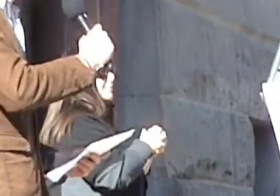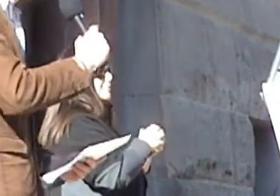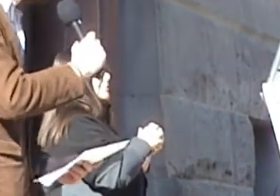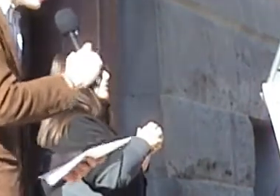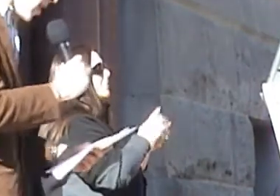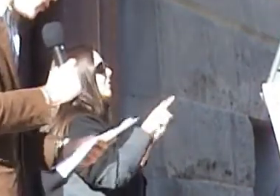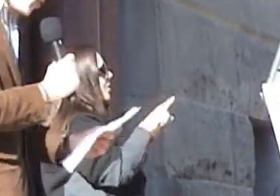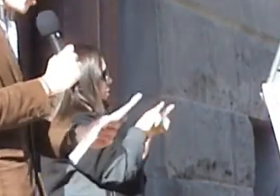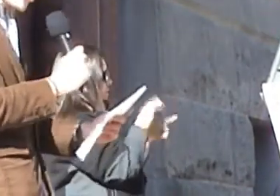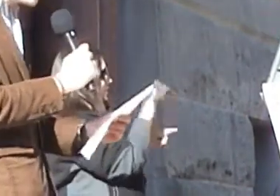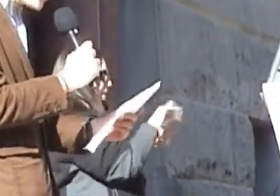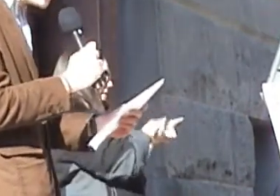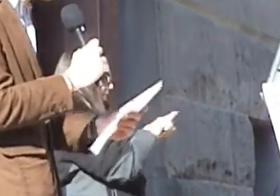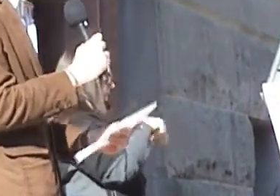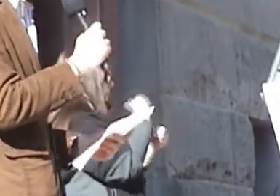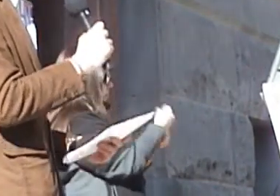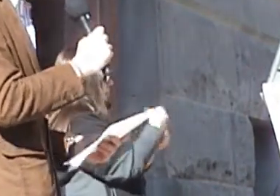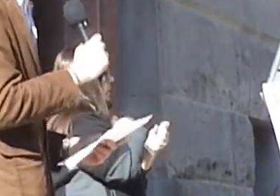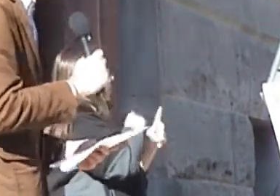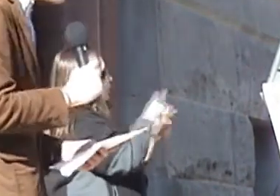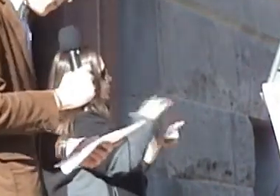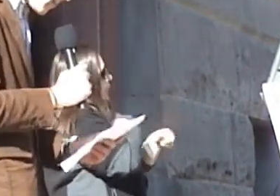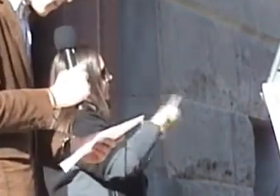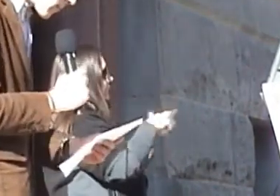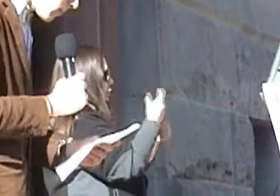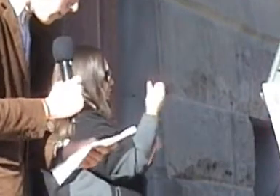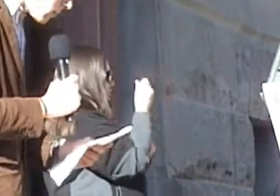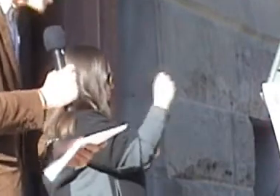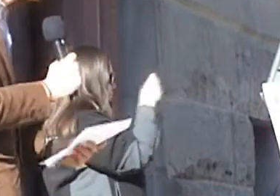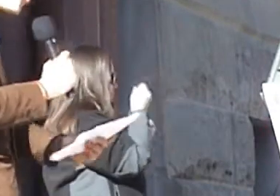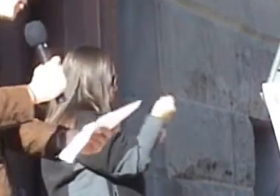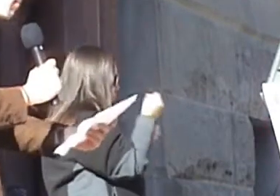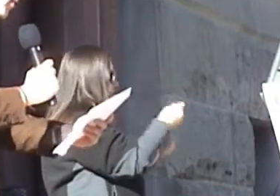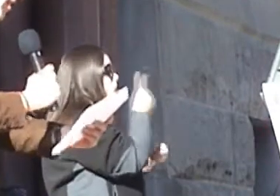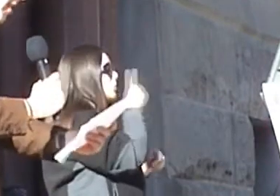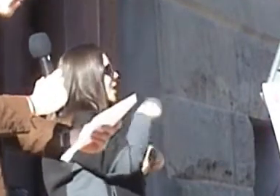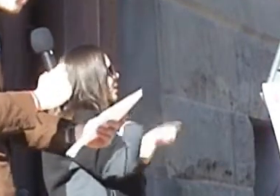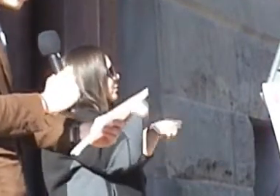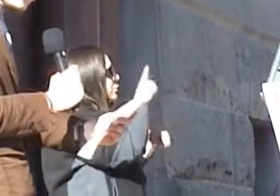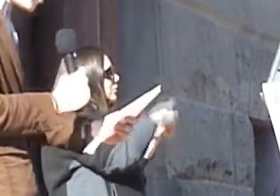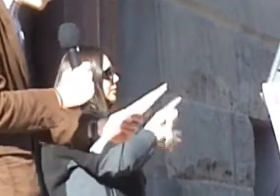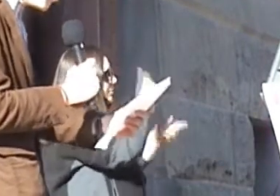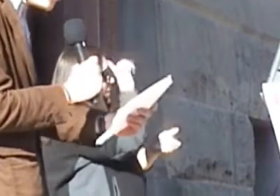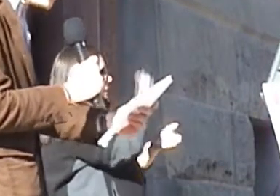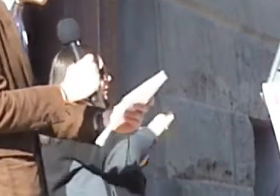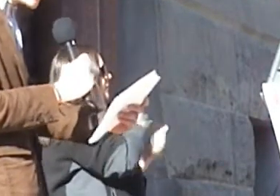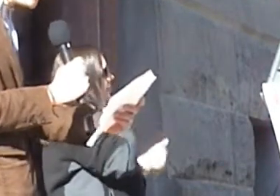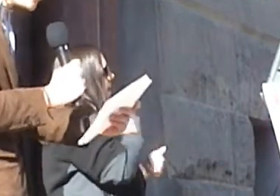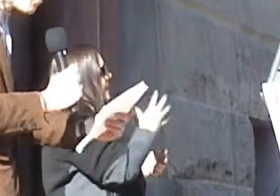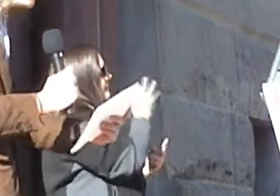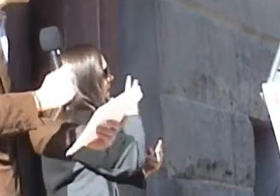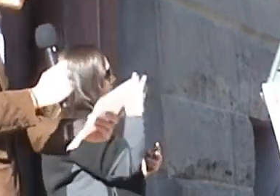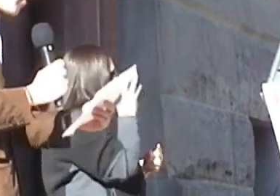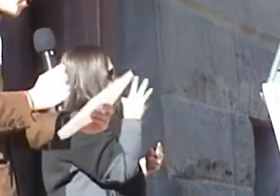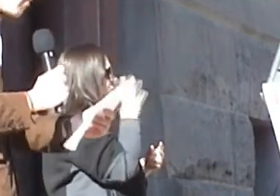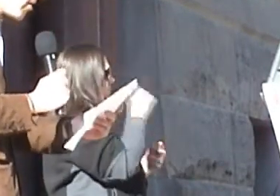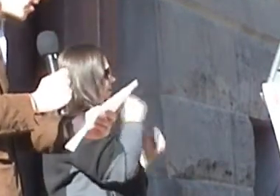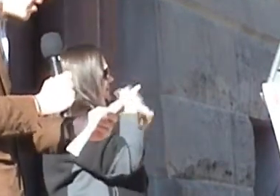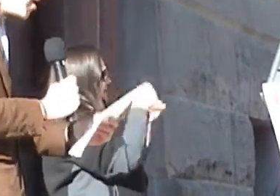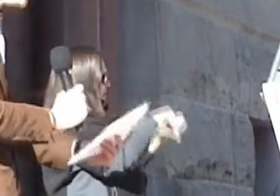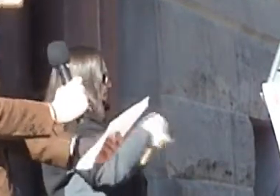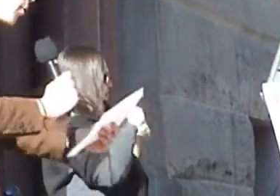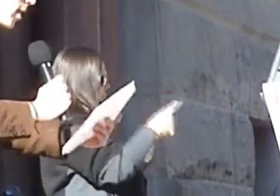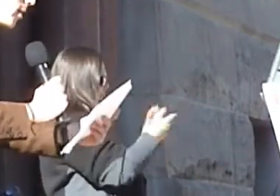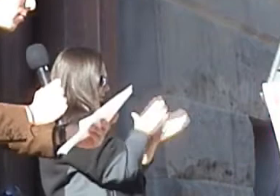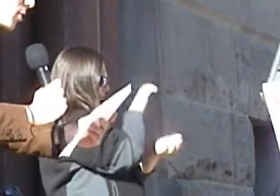It was also that year that I attended my first protest. I couldn't believe that my moms would be denied the opportunity of getting